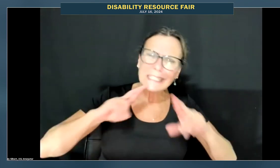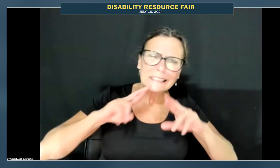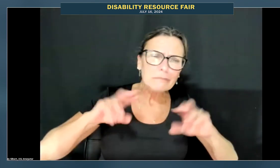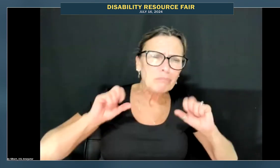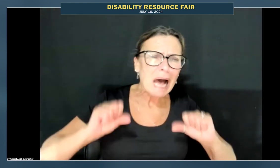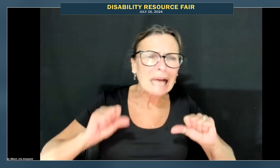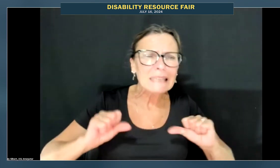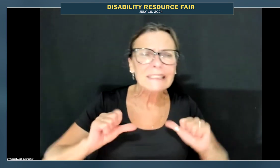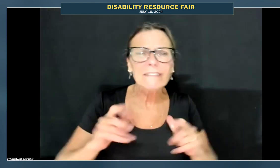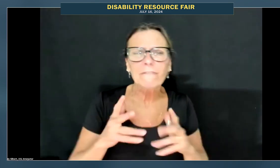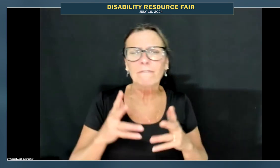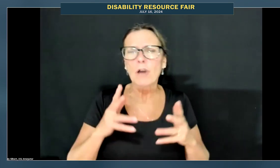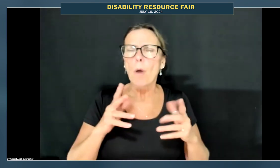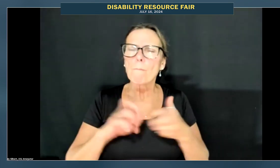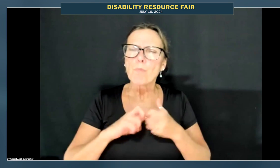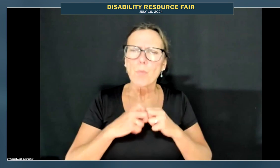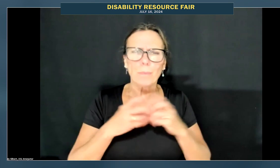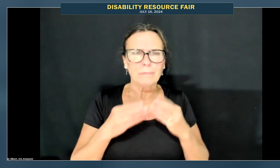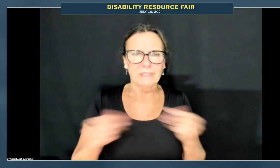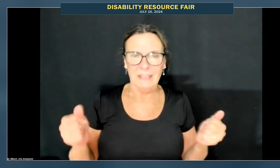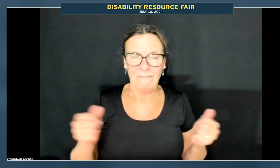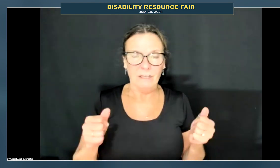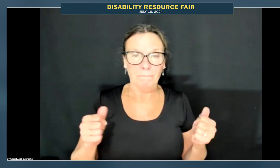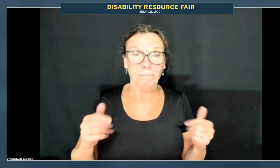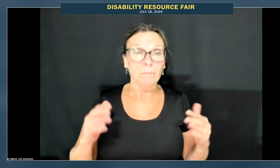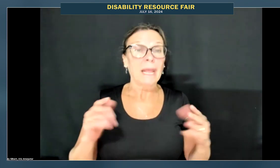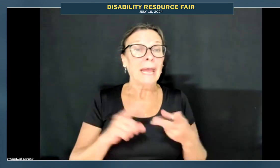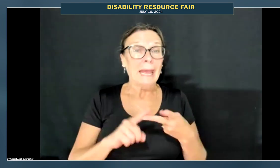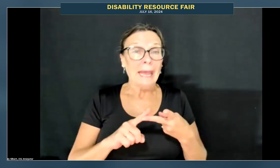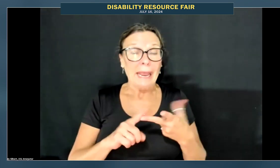The fourth was to upgrade grievance procedures